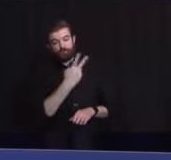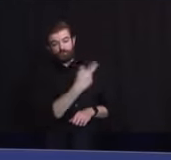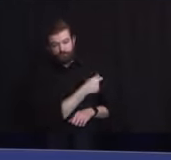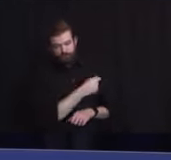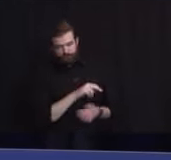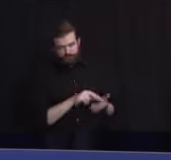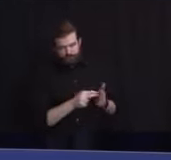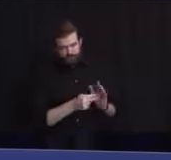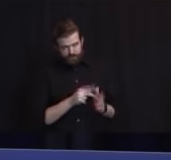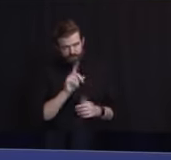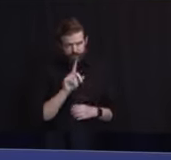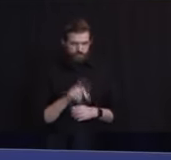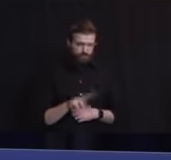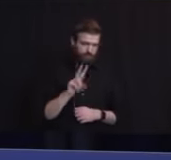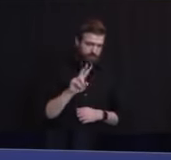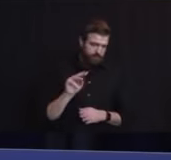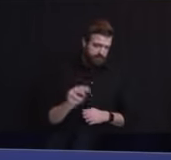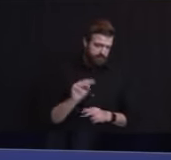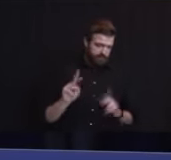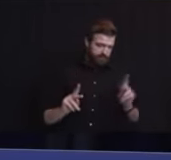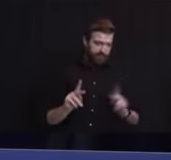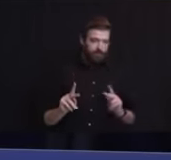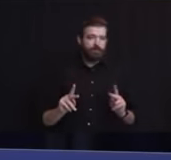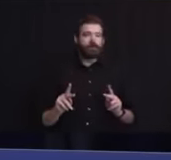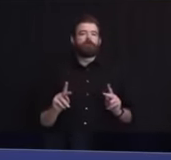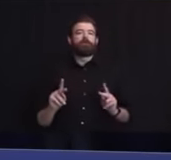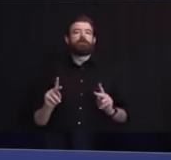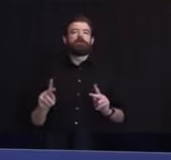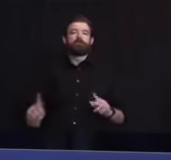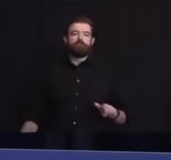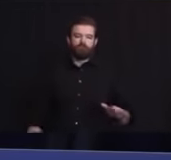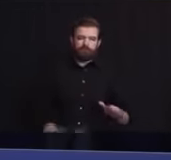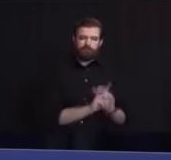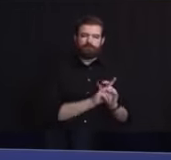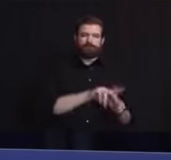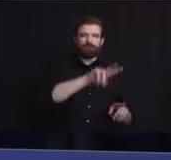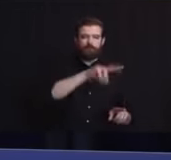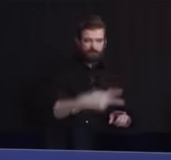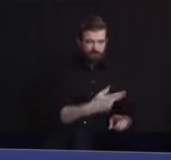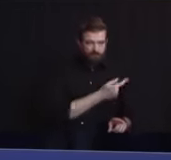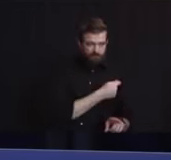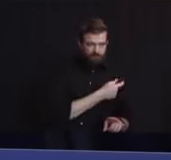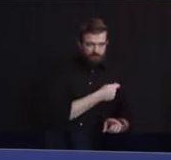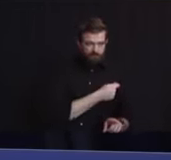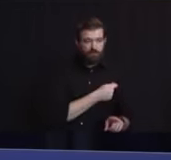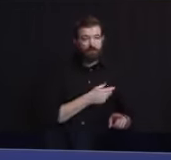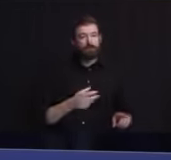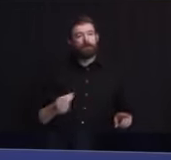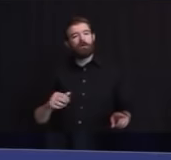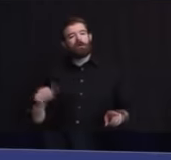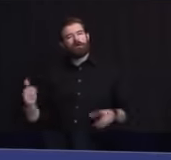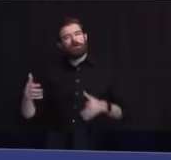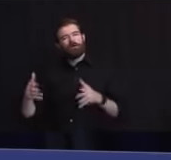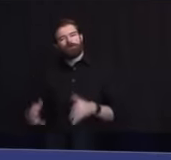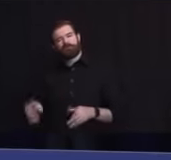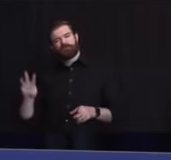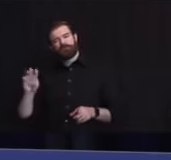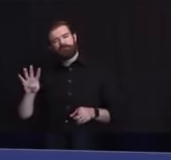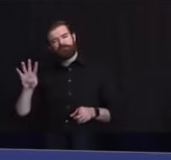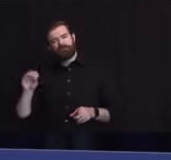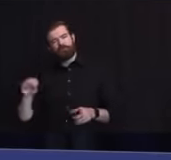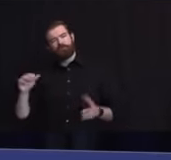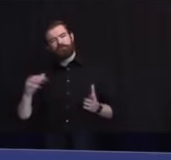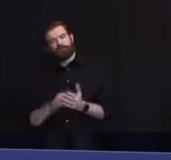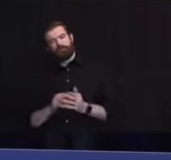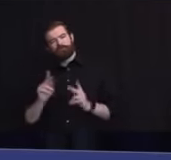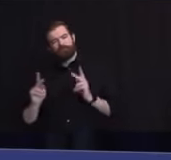second dose. They've already gotten their first dose. And another about 640,000 individuals that need